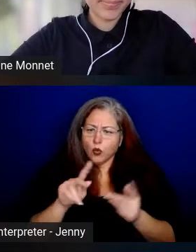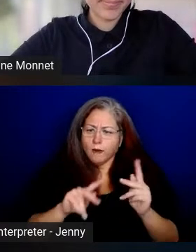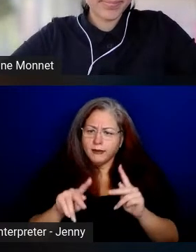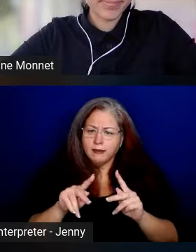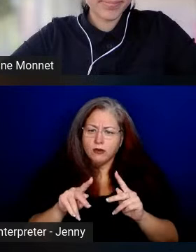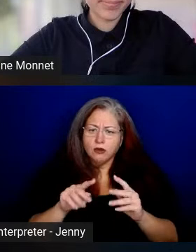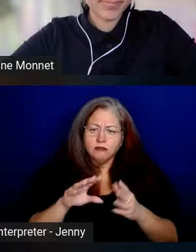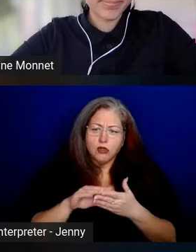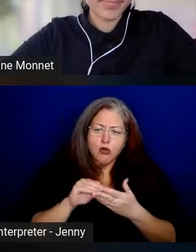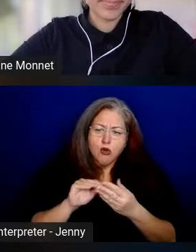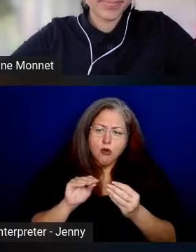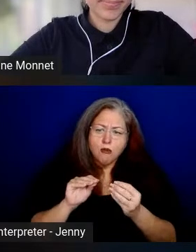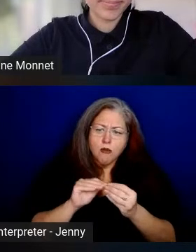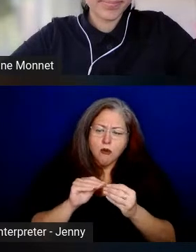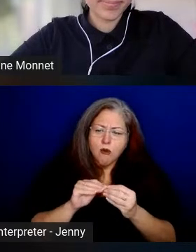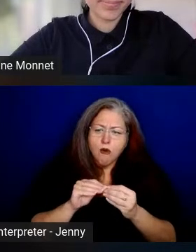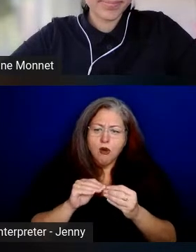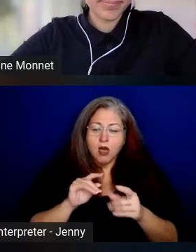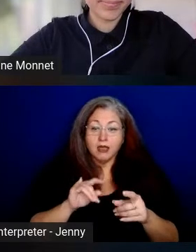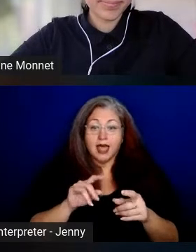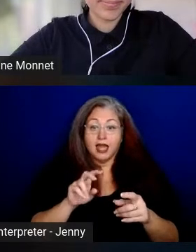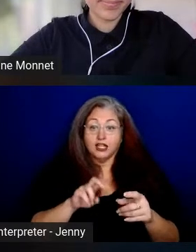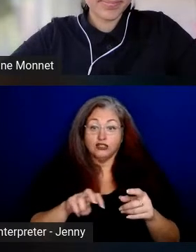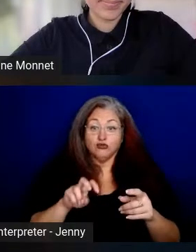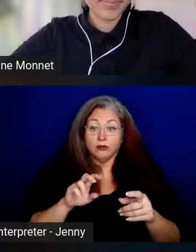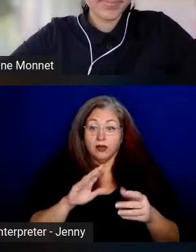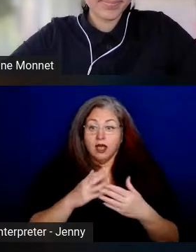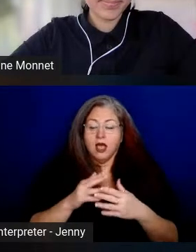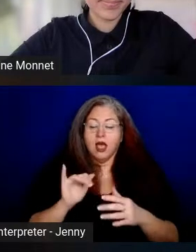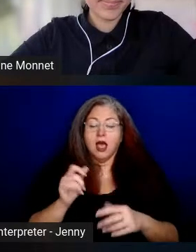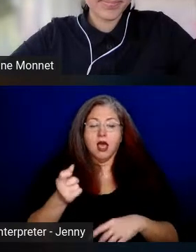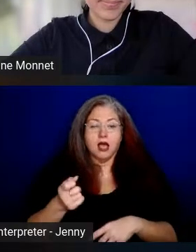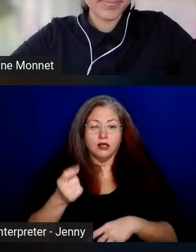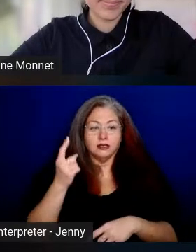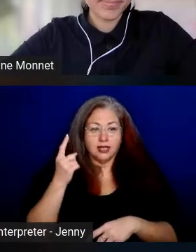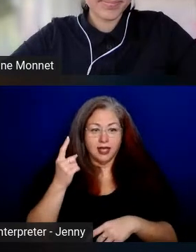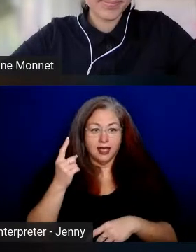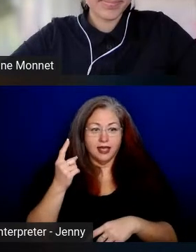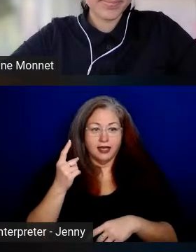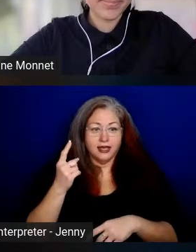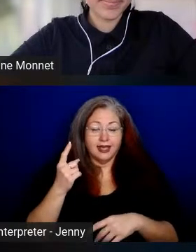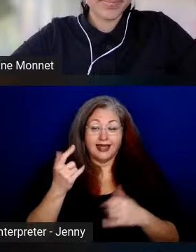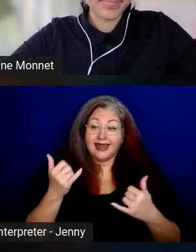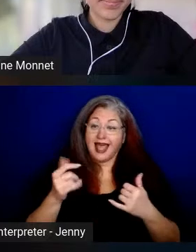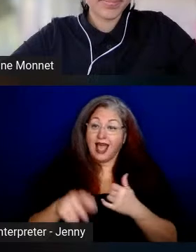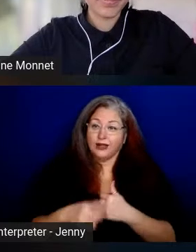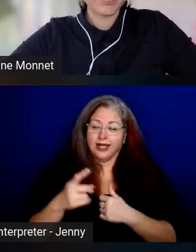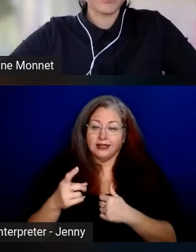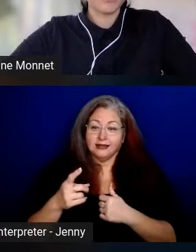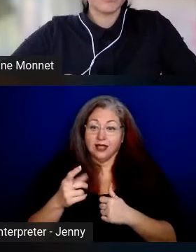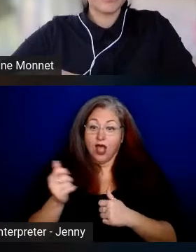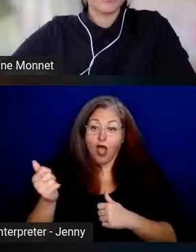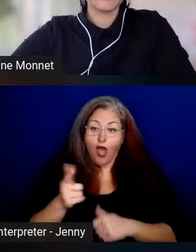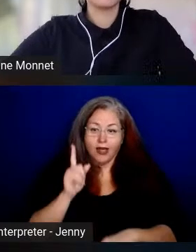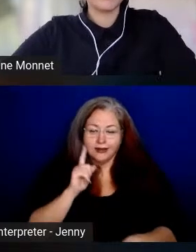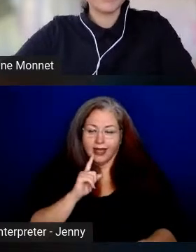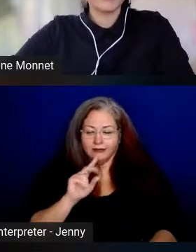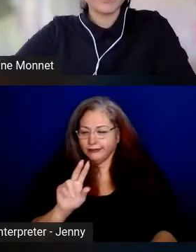there. And that trip helped me a lot to understand that nowadays not everyone is deaf.